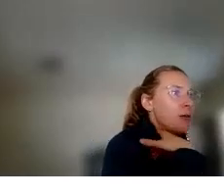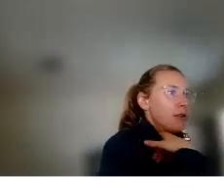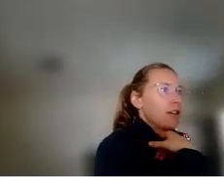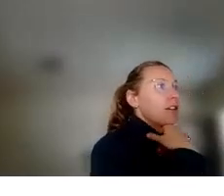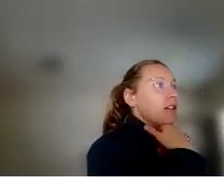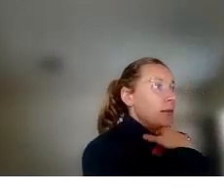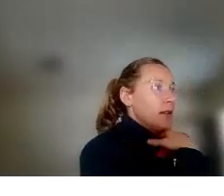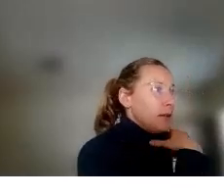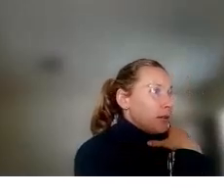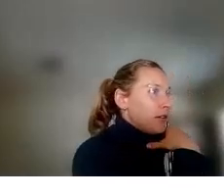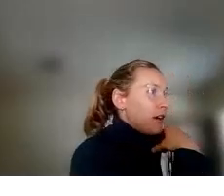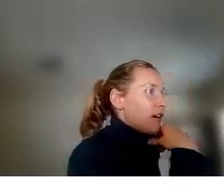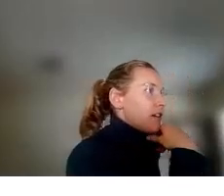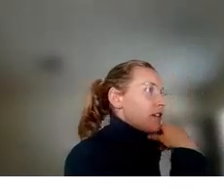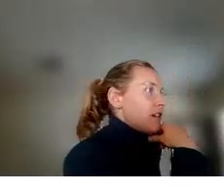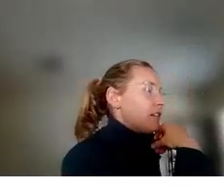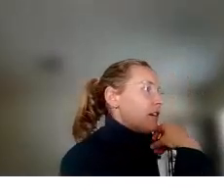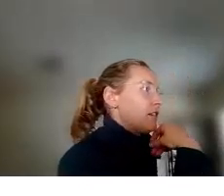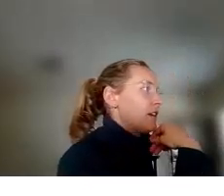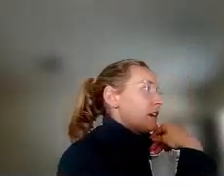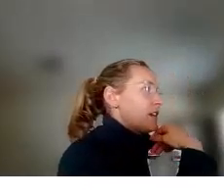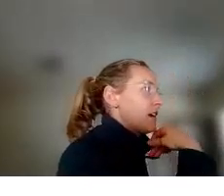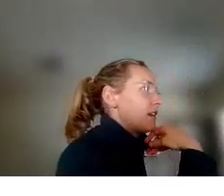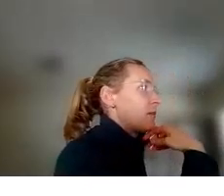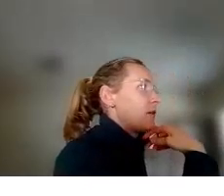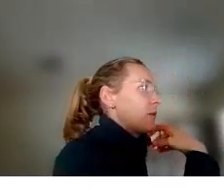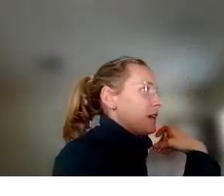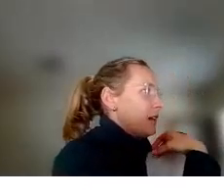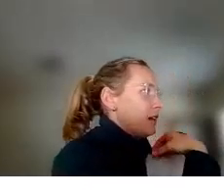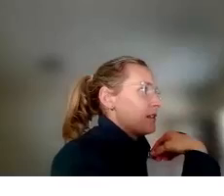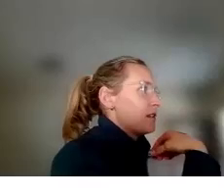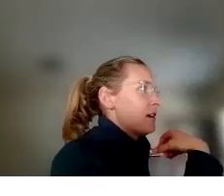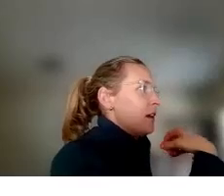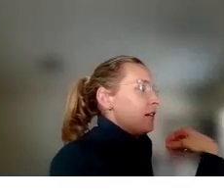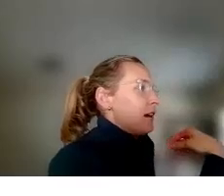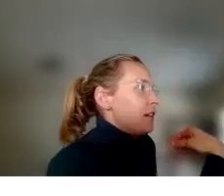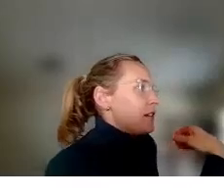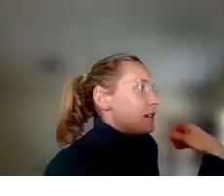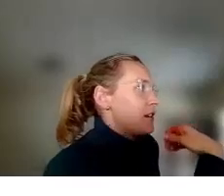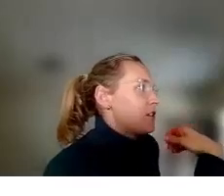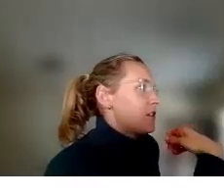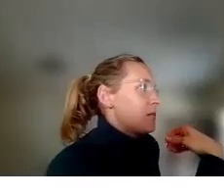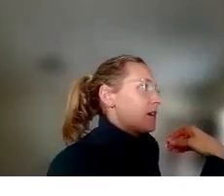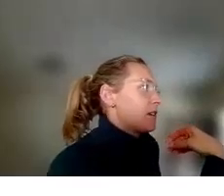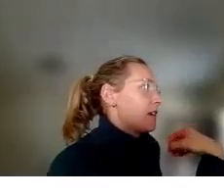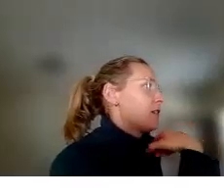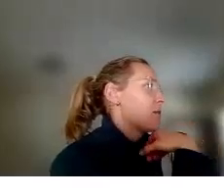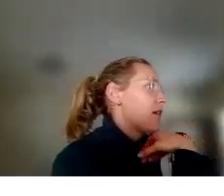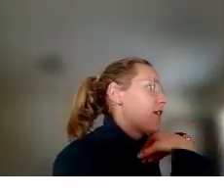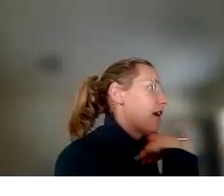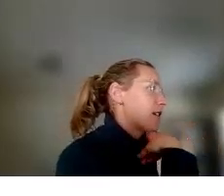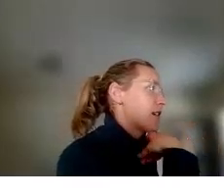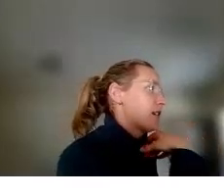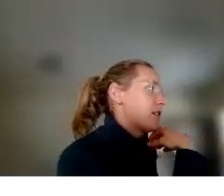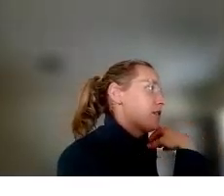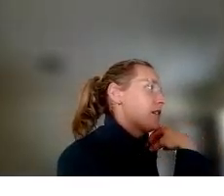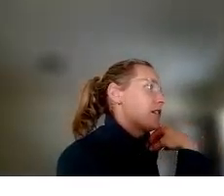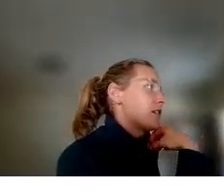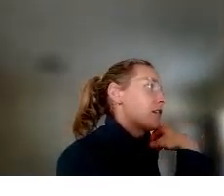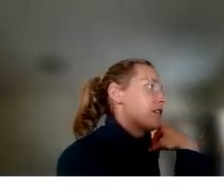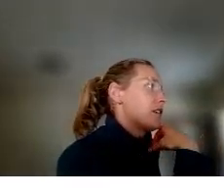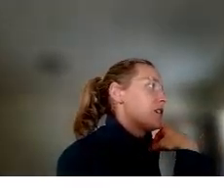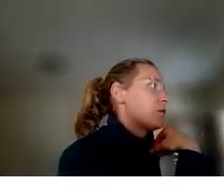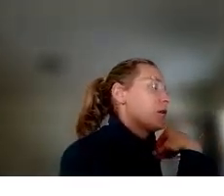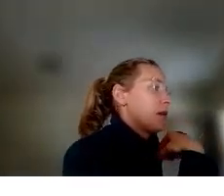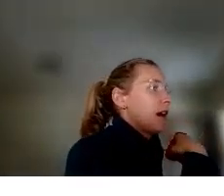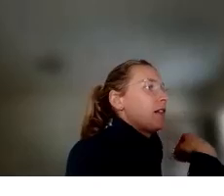services, but there are limited providers and kids end up on wait lists. Now that CHCBS kids will have access to